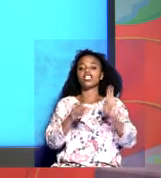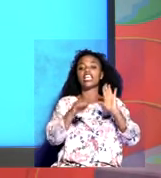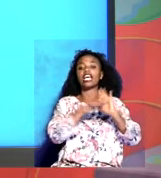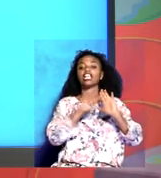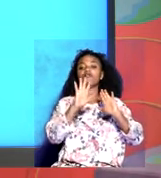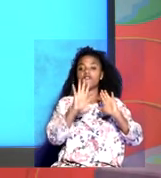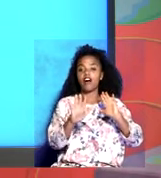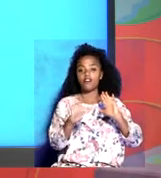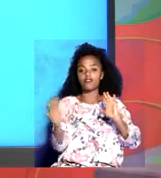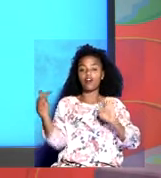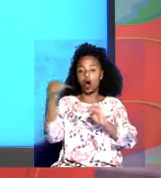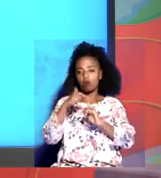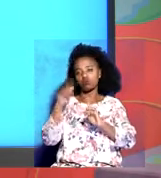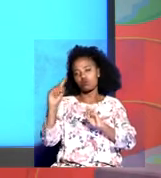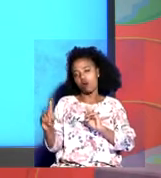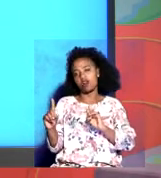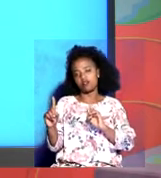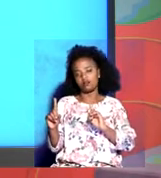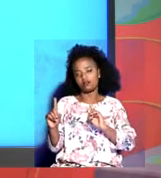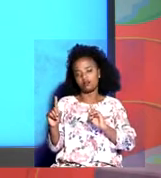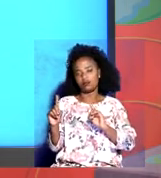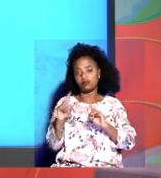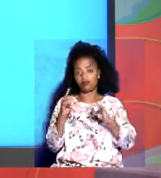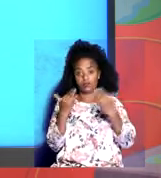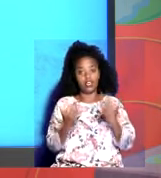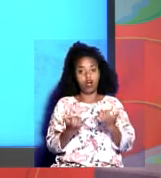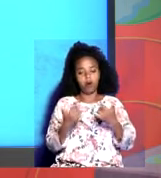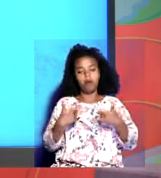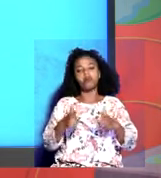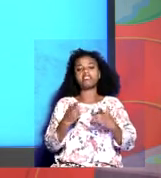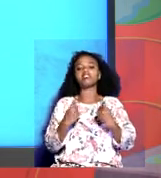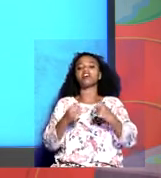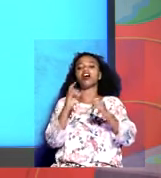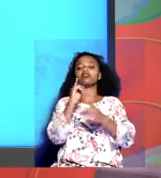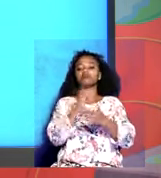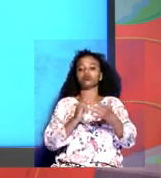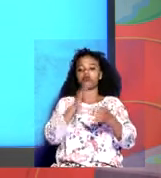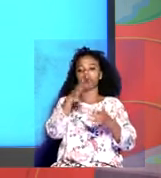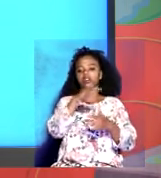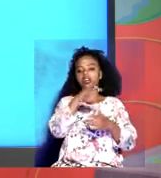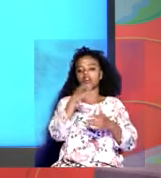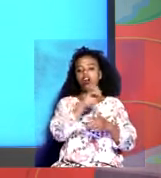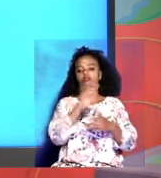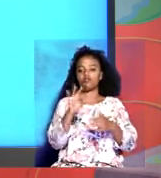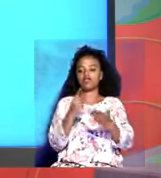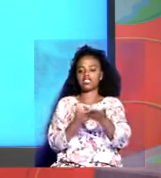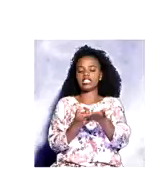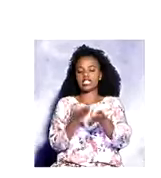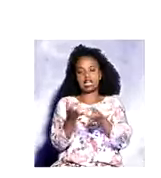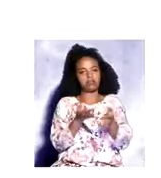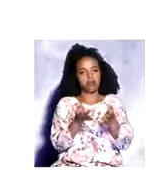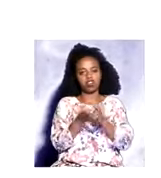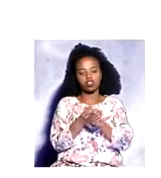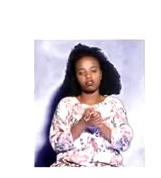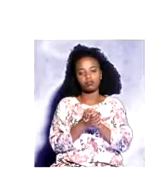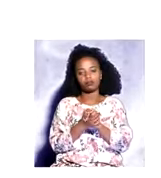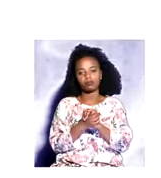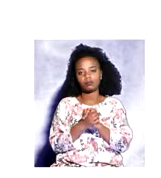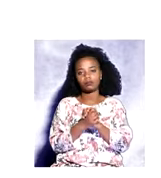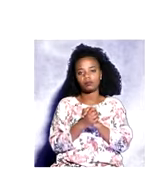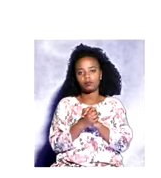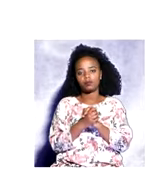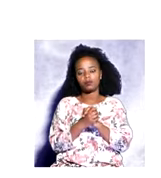5 up to 1. So now let's try to draw the graph of this expression.